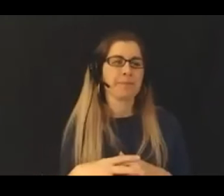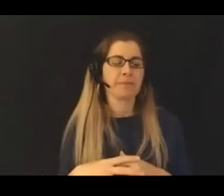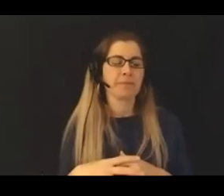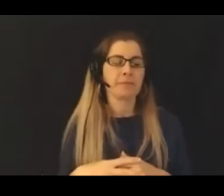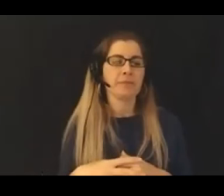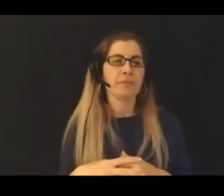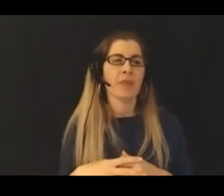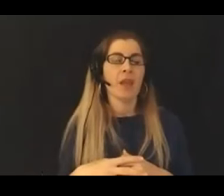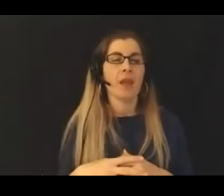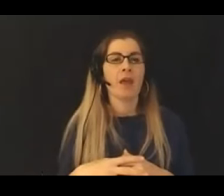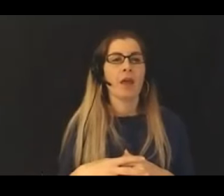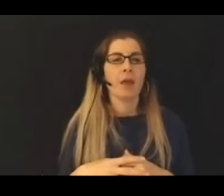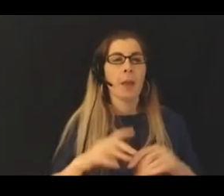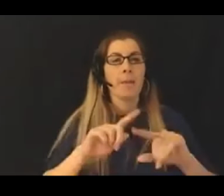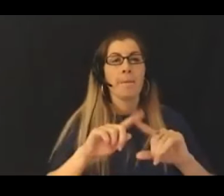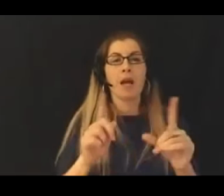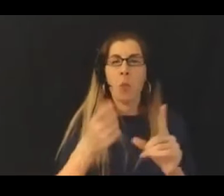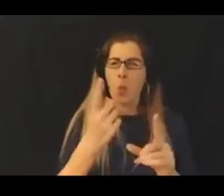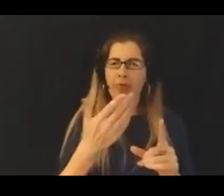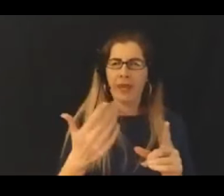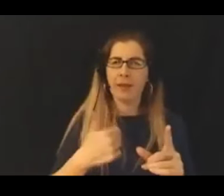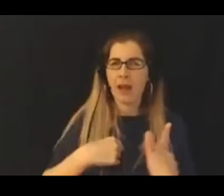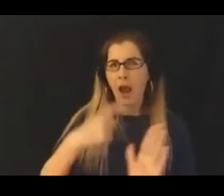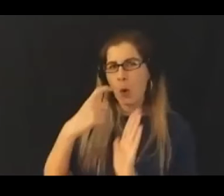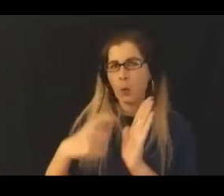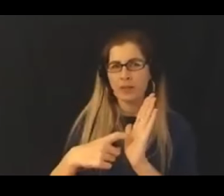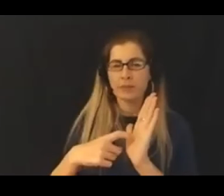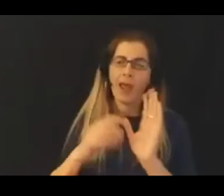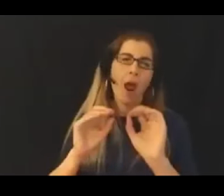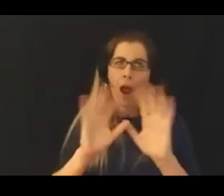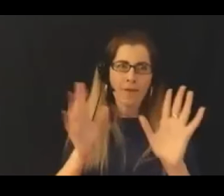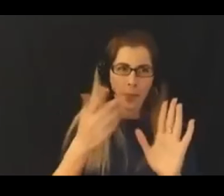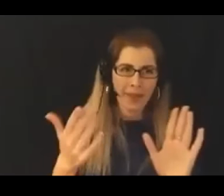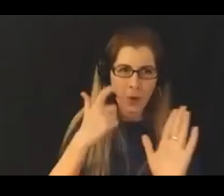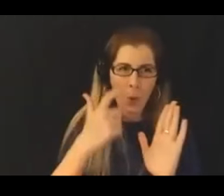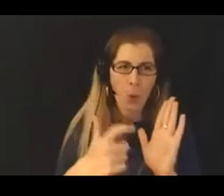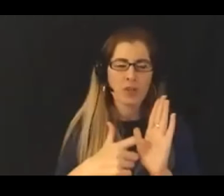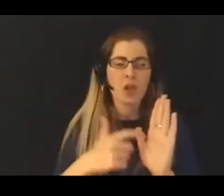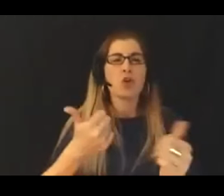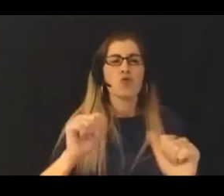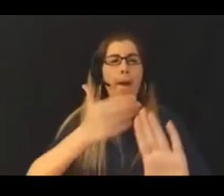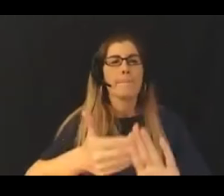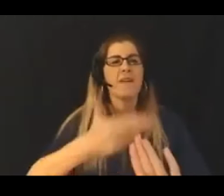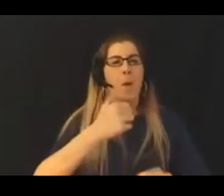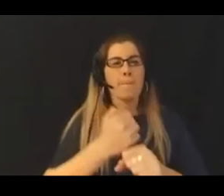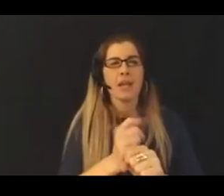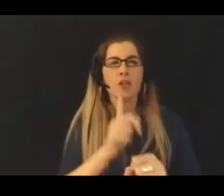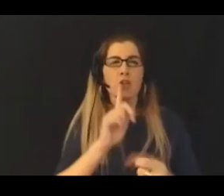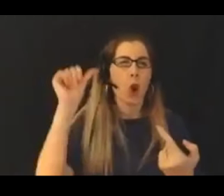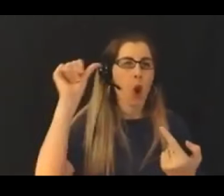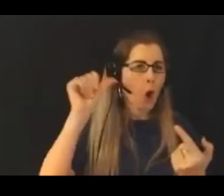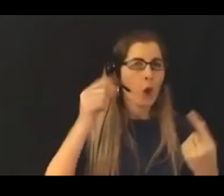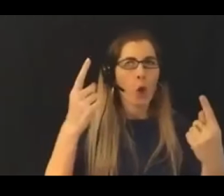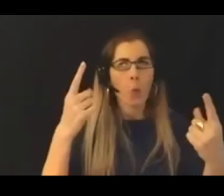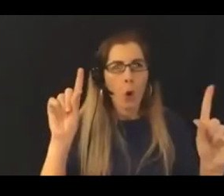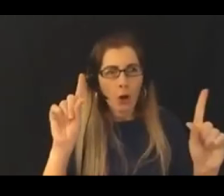that I found, kind of the obvious, is to troubleshoot those sound issues. I've got my headset here, and